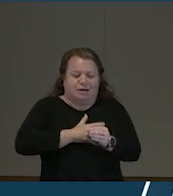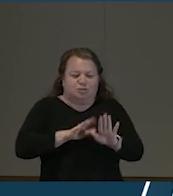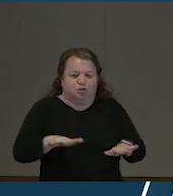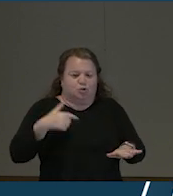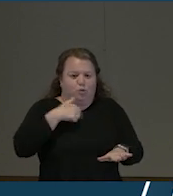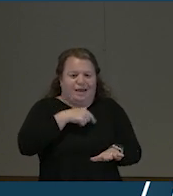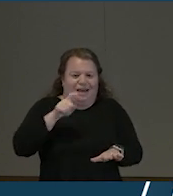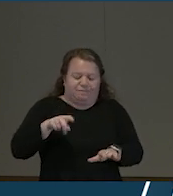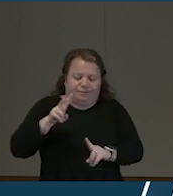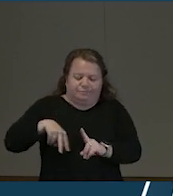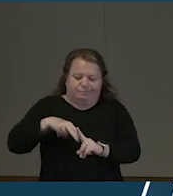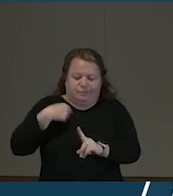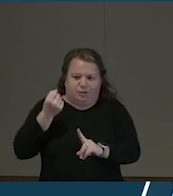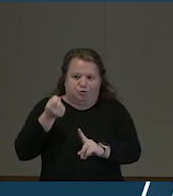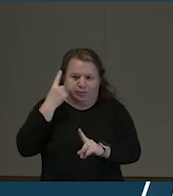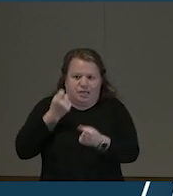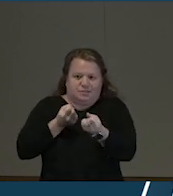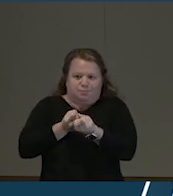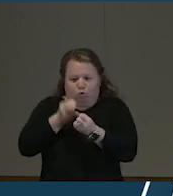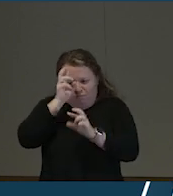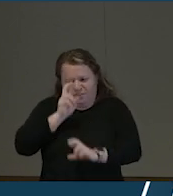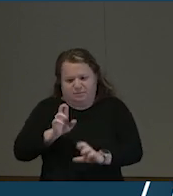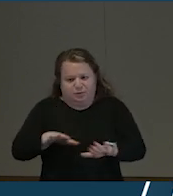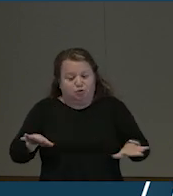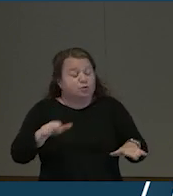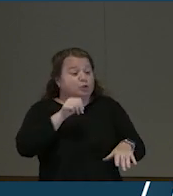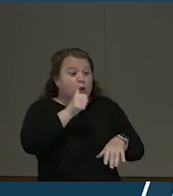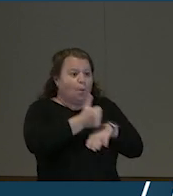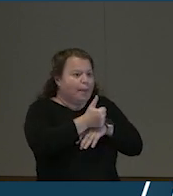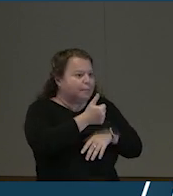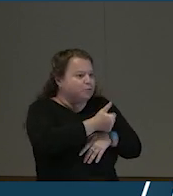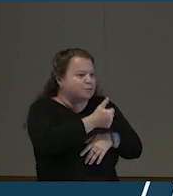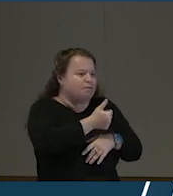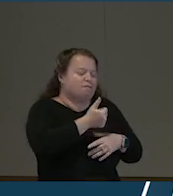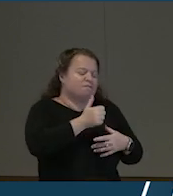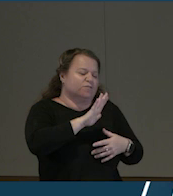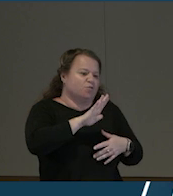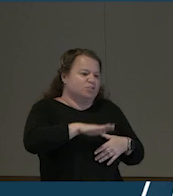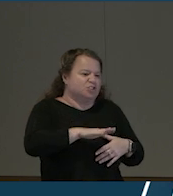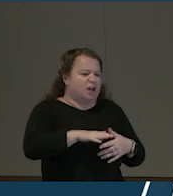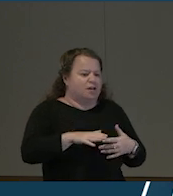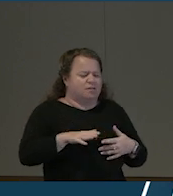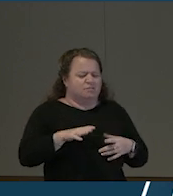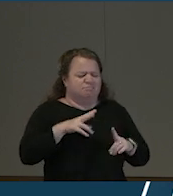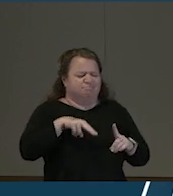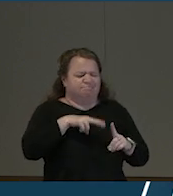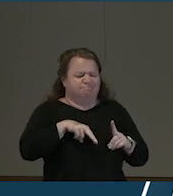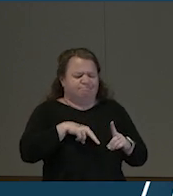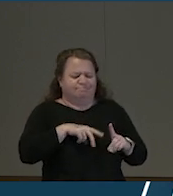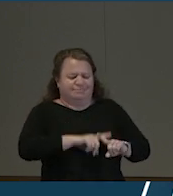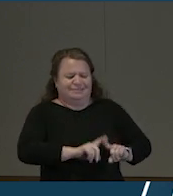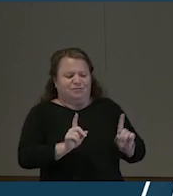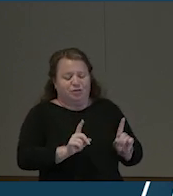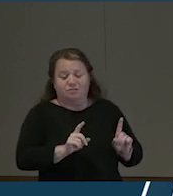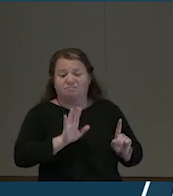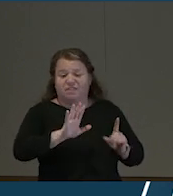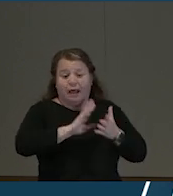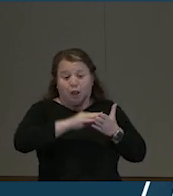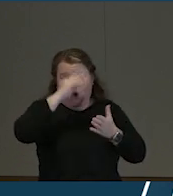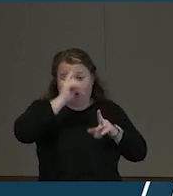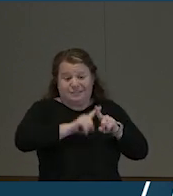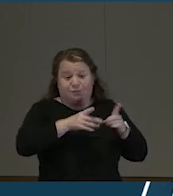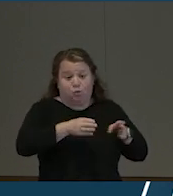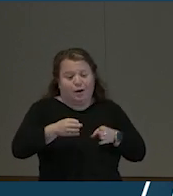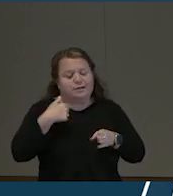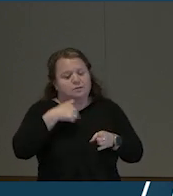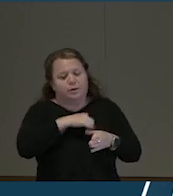them, support them, and respect them. So don't blame yourself or your child if they're a little bit different. They just learn in different ways, and we all